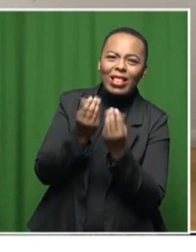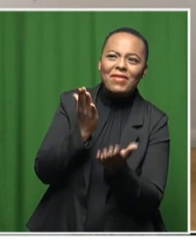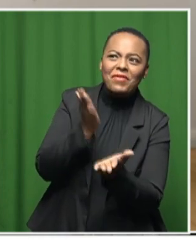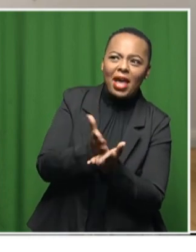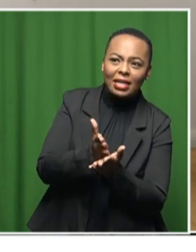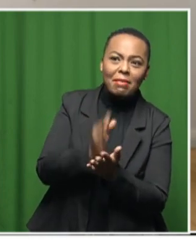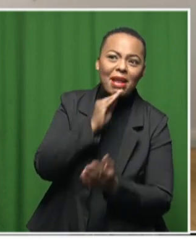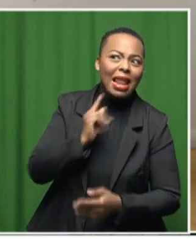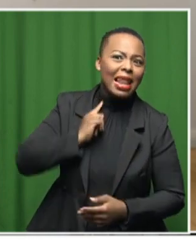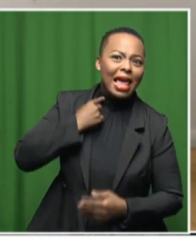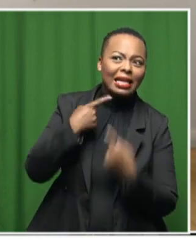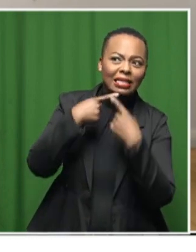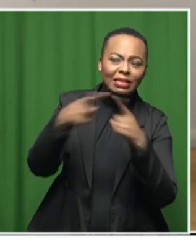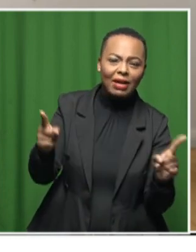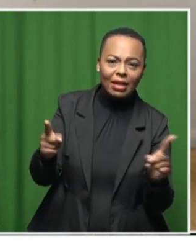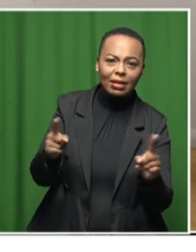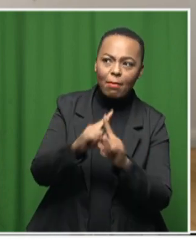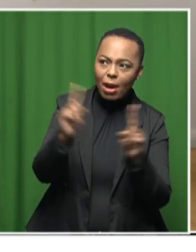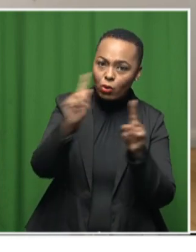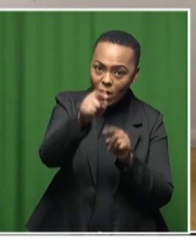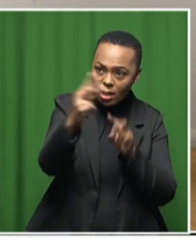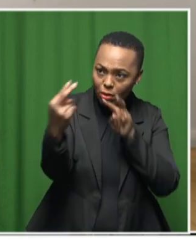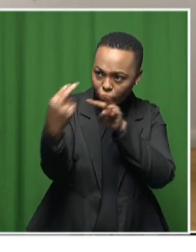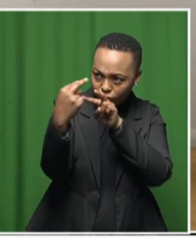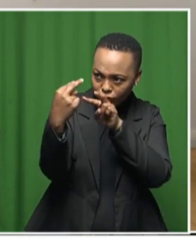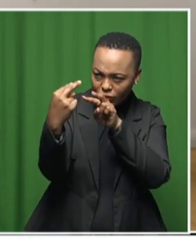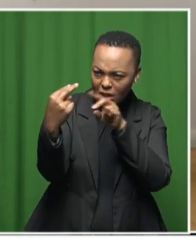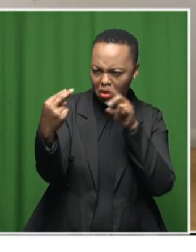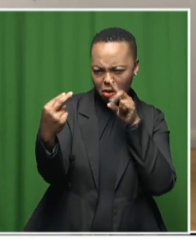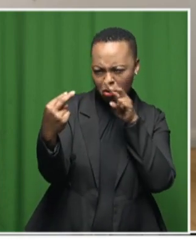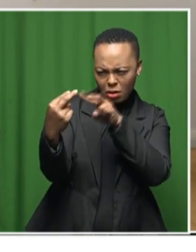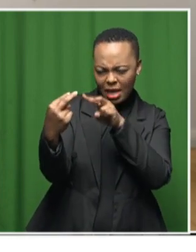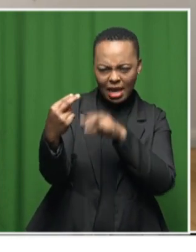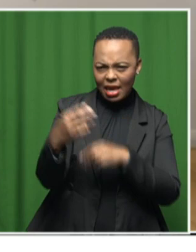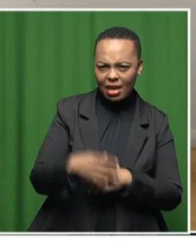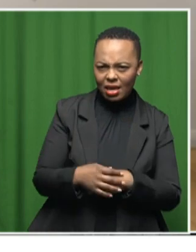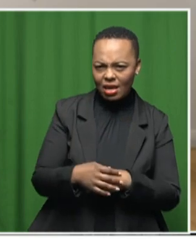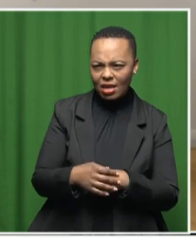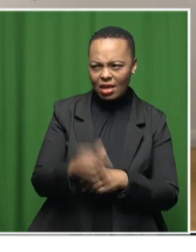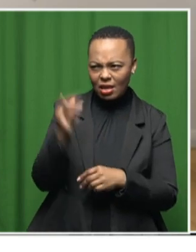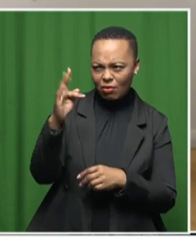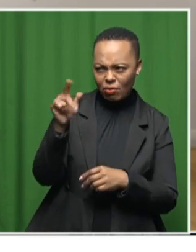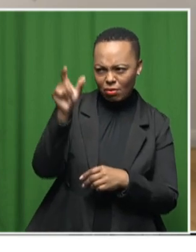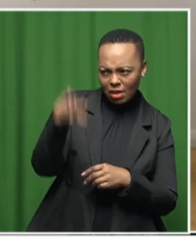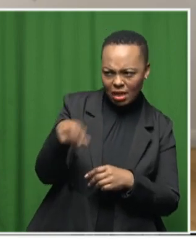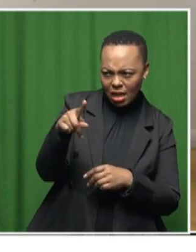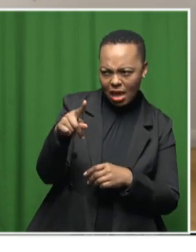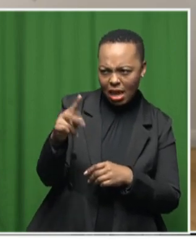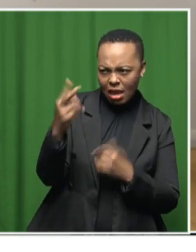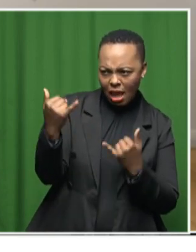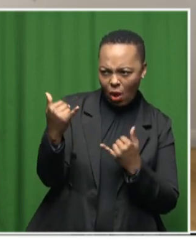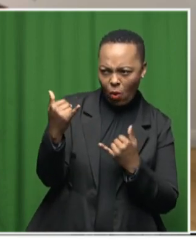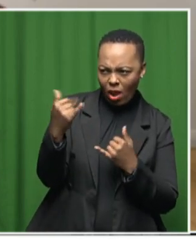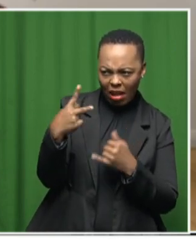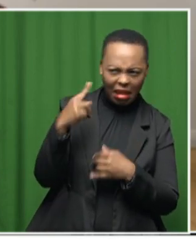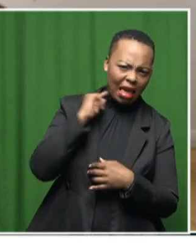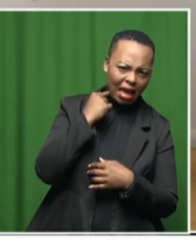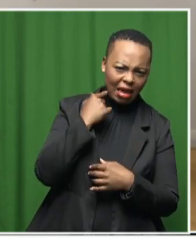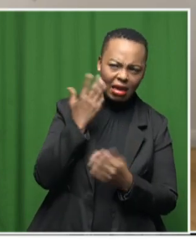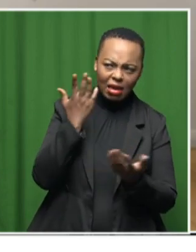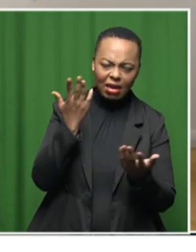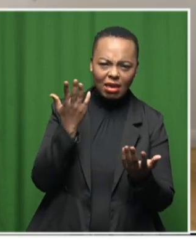not a lie. And you may look at that as a lie, but they've got supporting facts. How do you Well, navigate here's the around that?